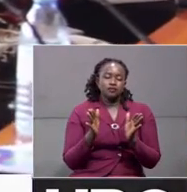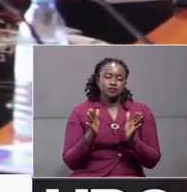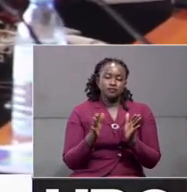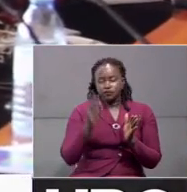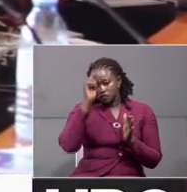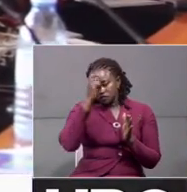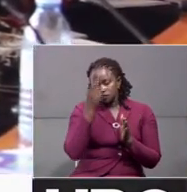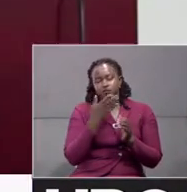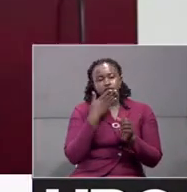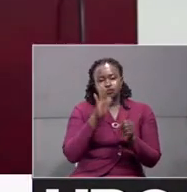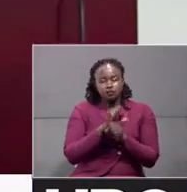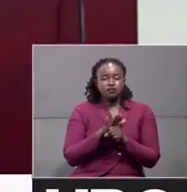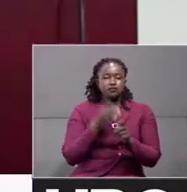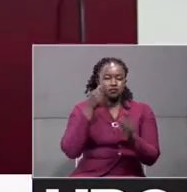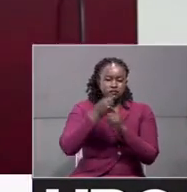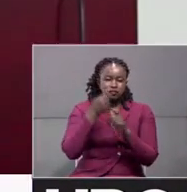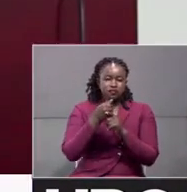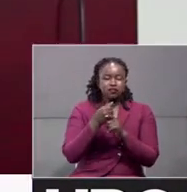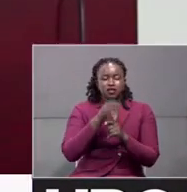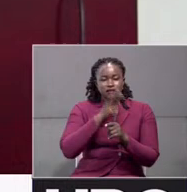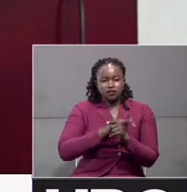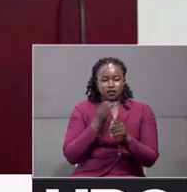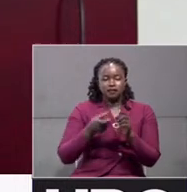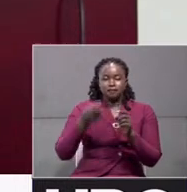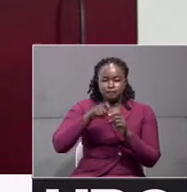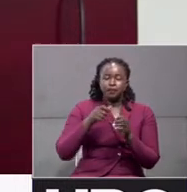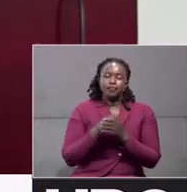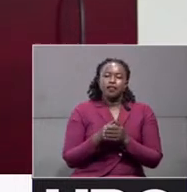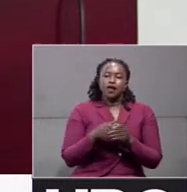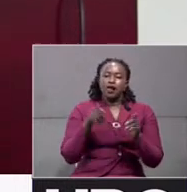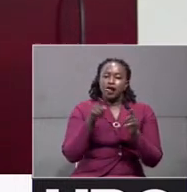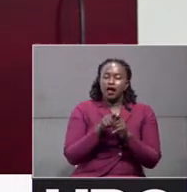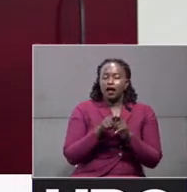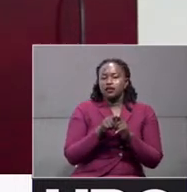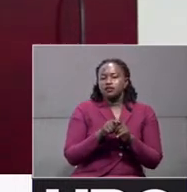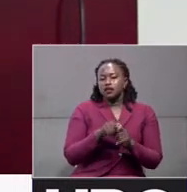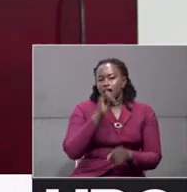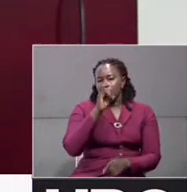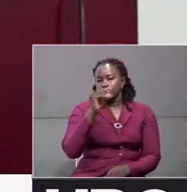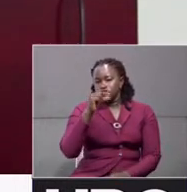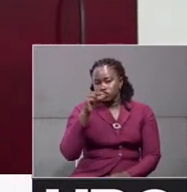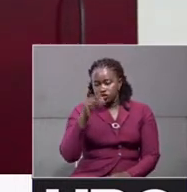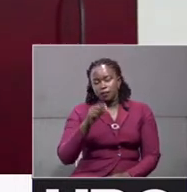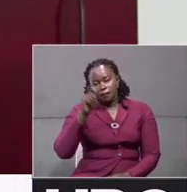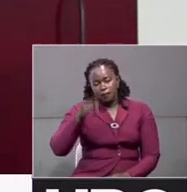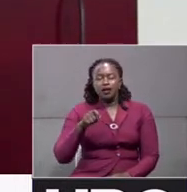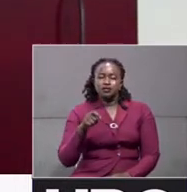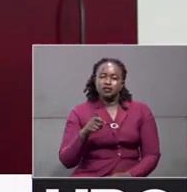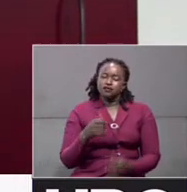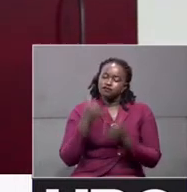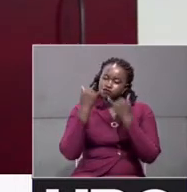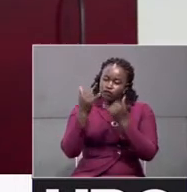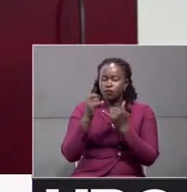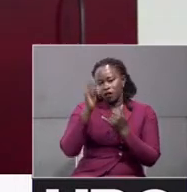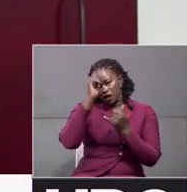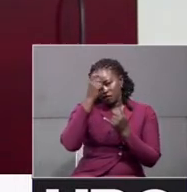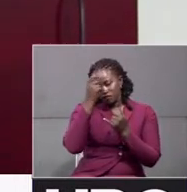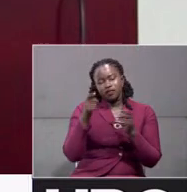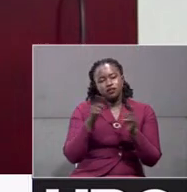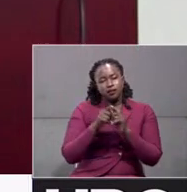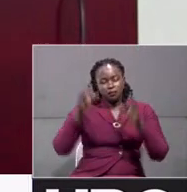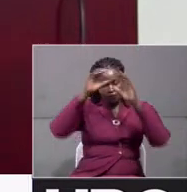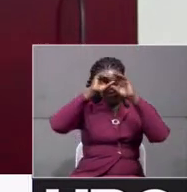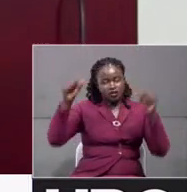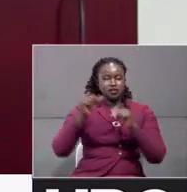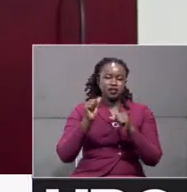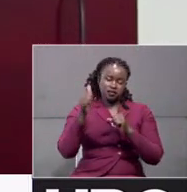salary increment. But as an Inspector of Government, we shall also emphasize to government and to the President